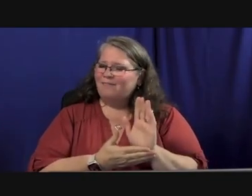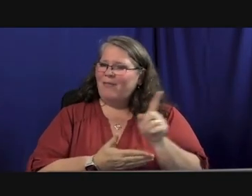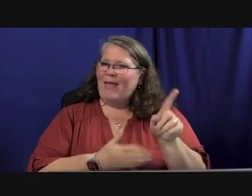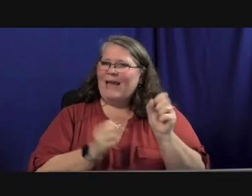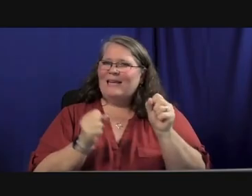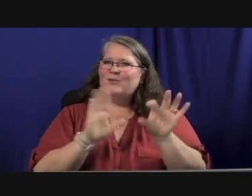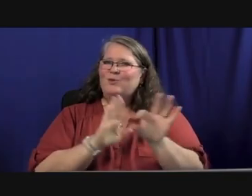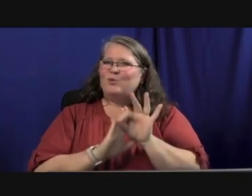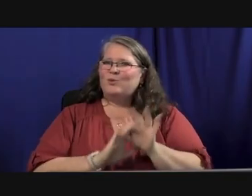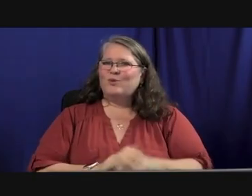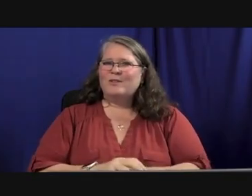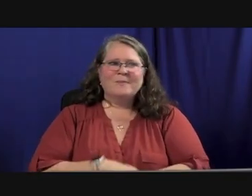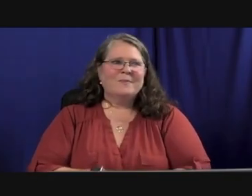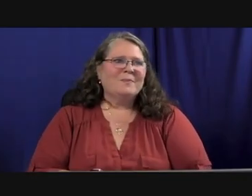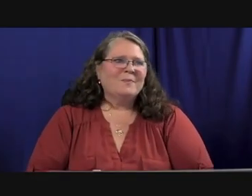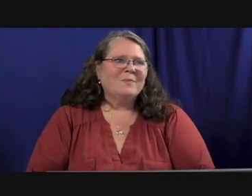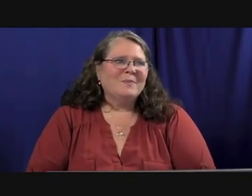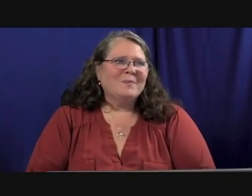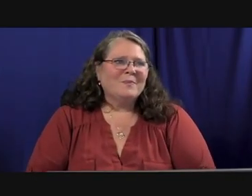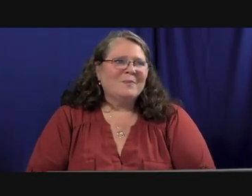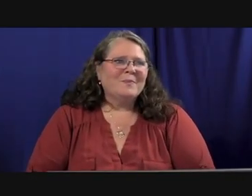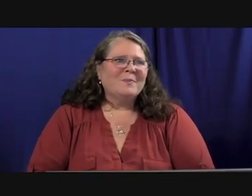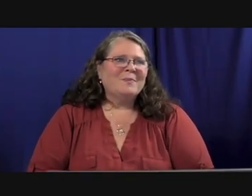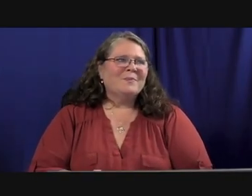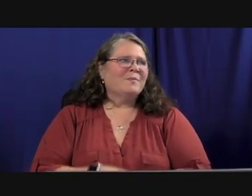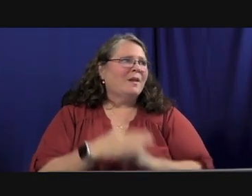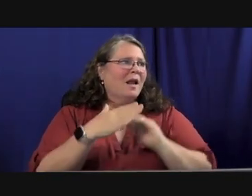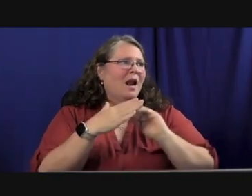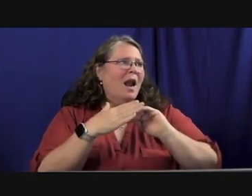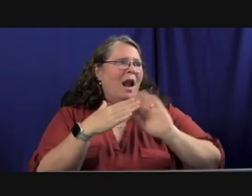That is their right, and they get to choose.